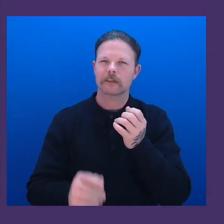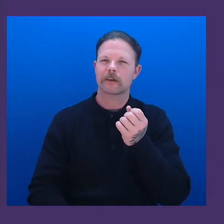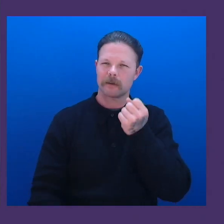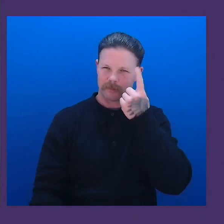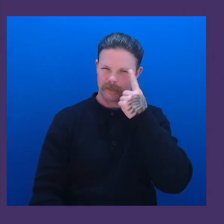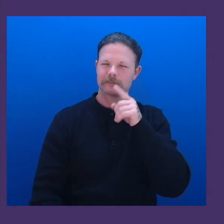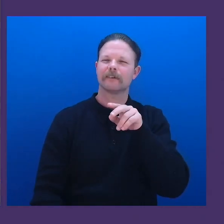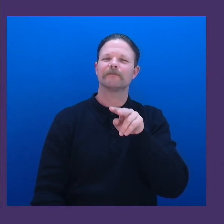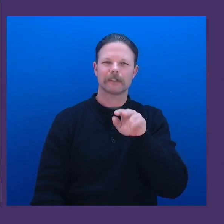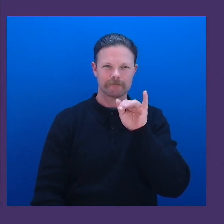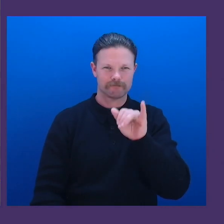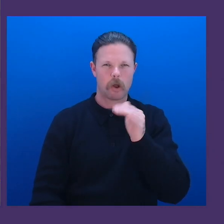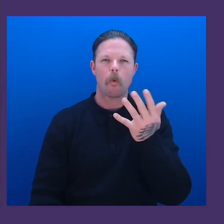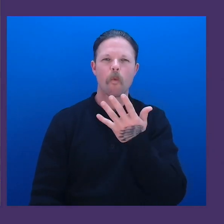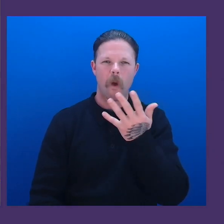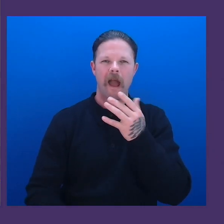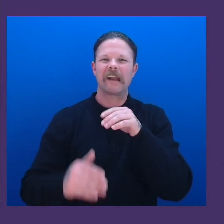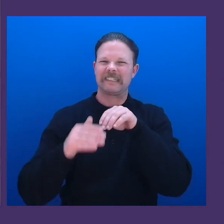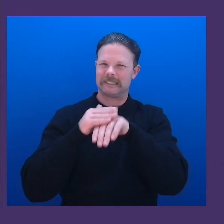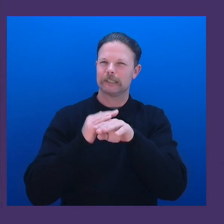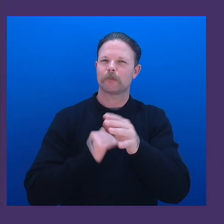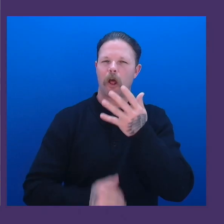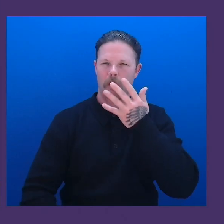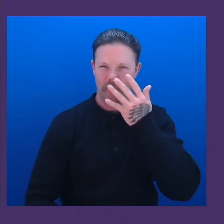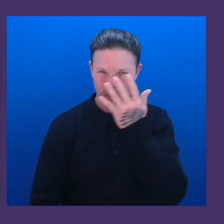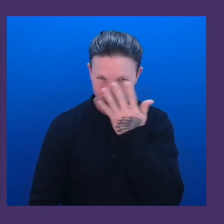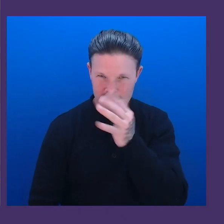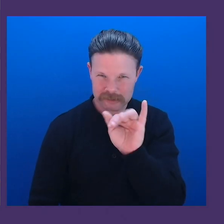accessibility look like. I often said